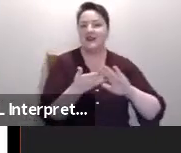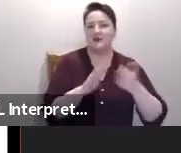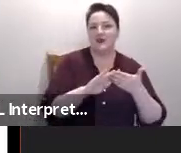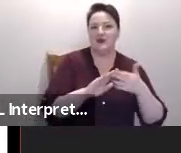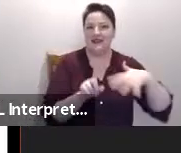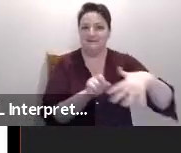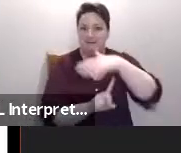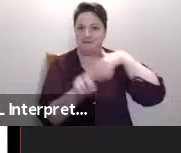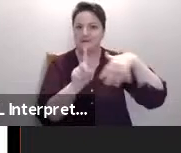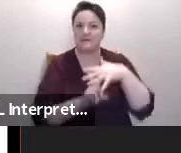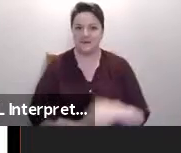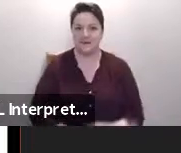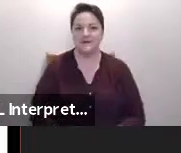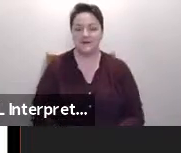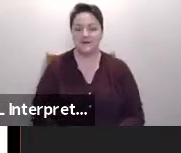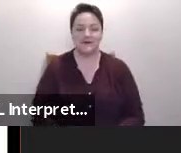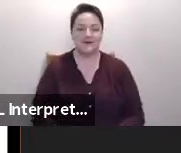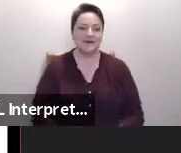settings.